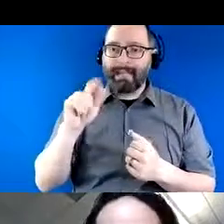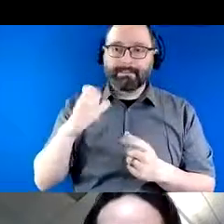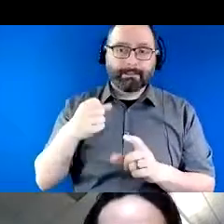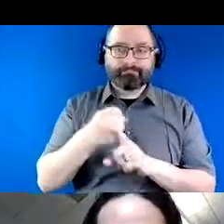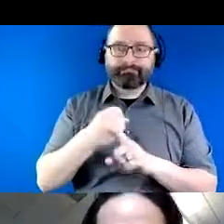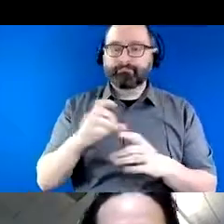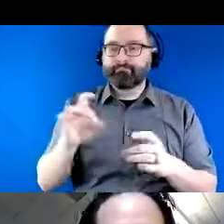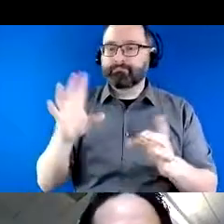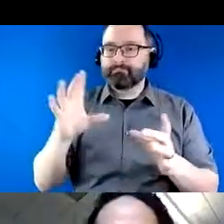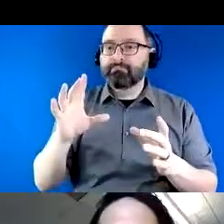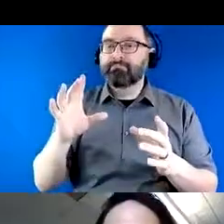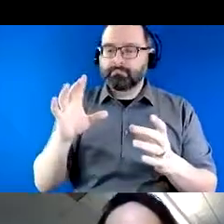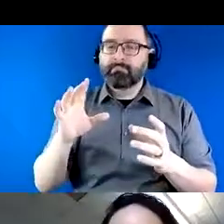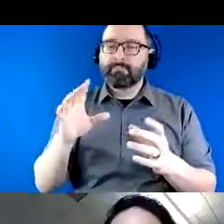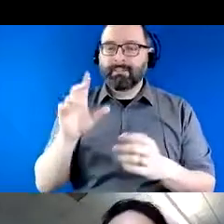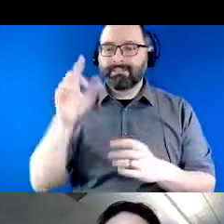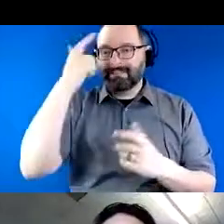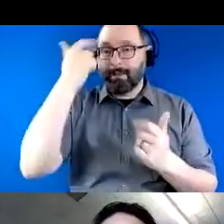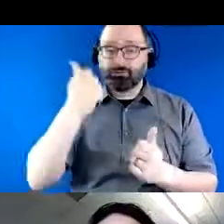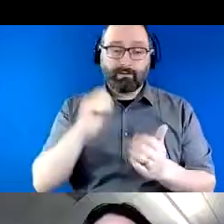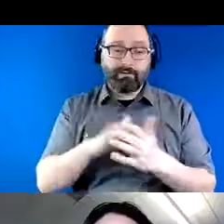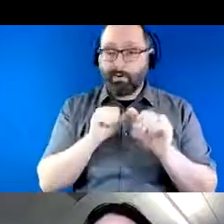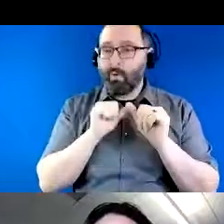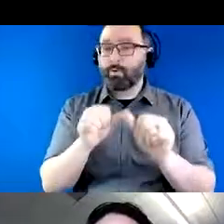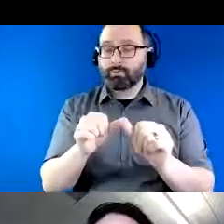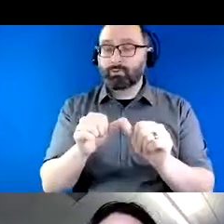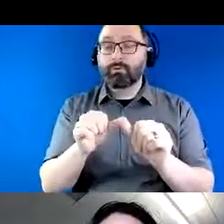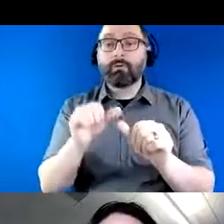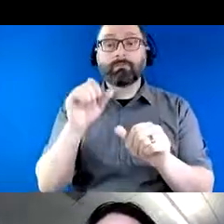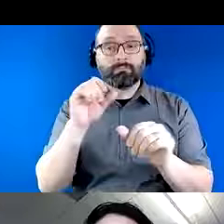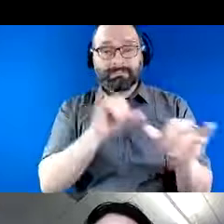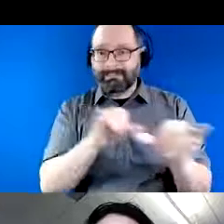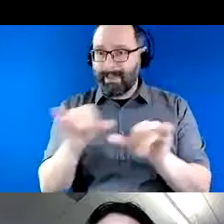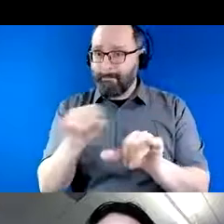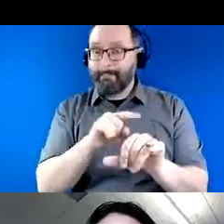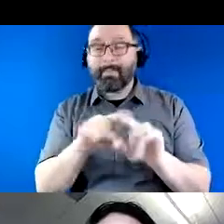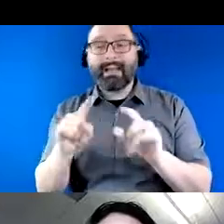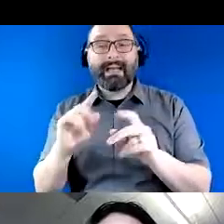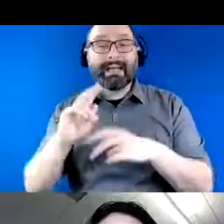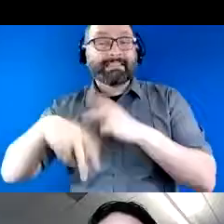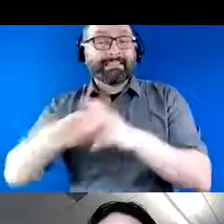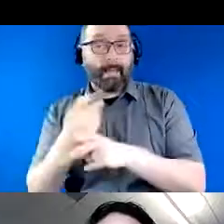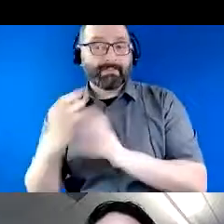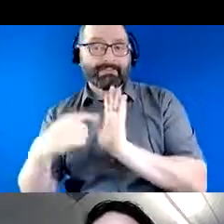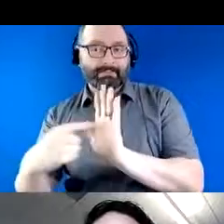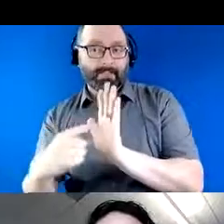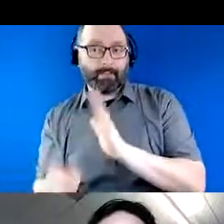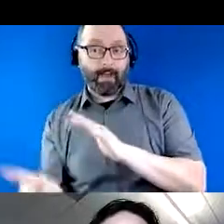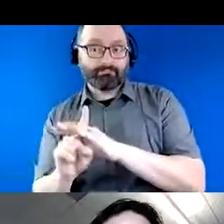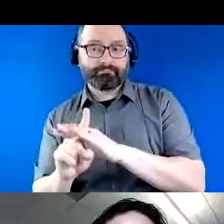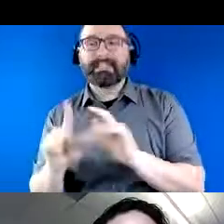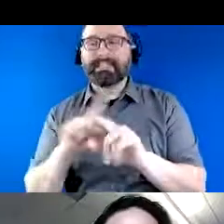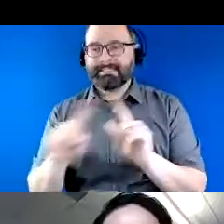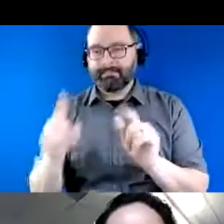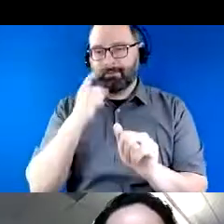this also holds true, except that the type of behavioral symptom that is more prevalent in a